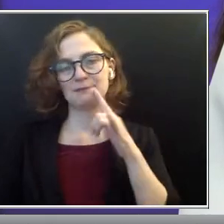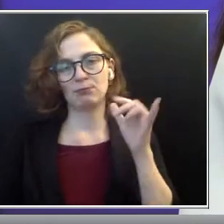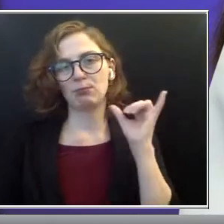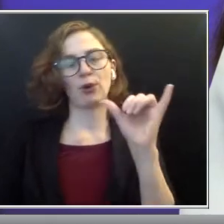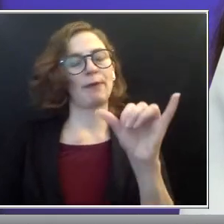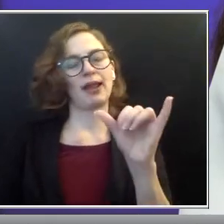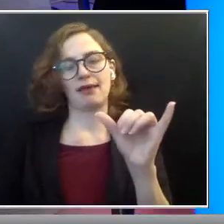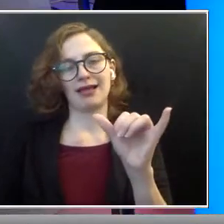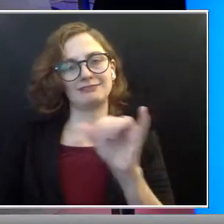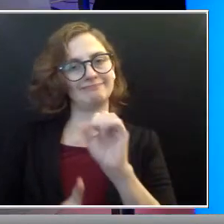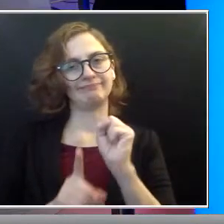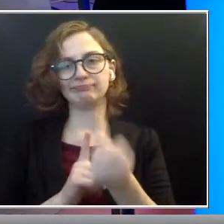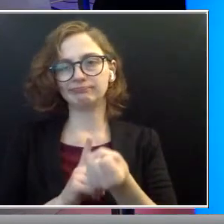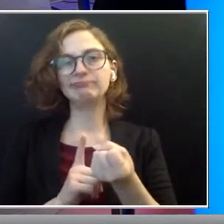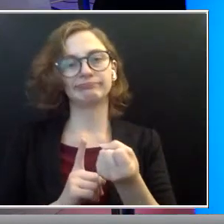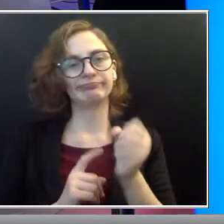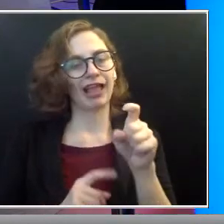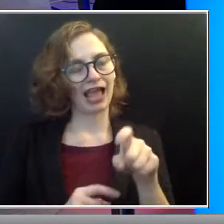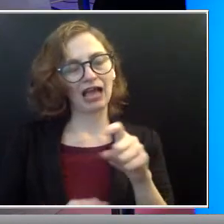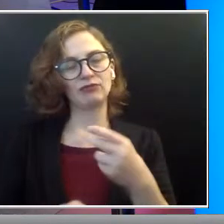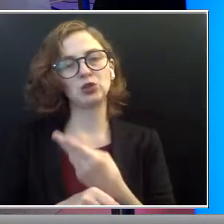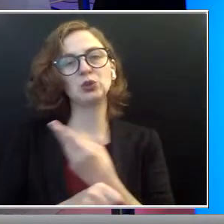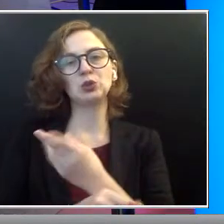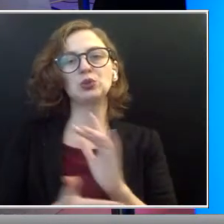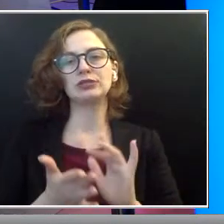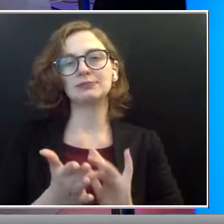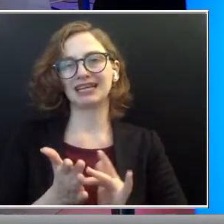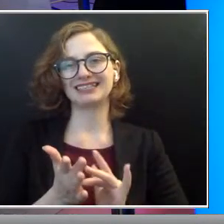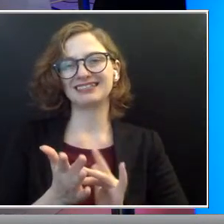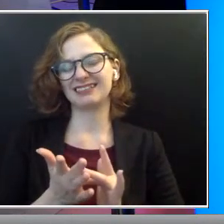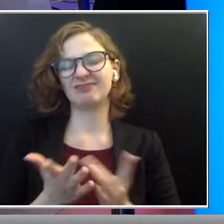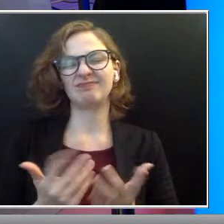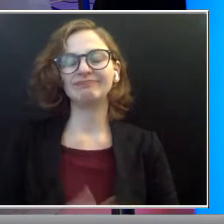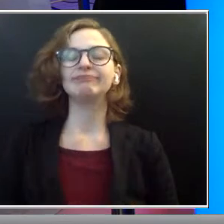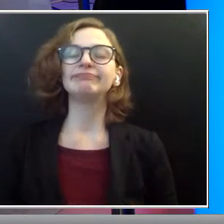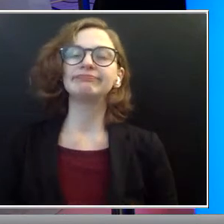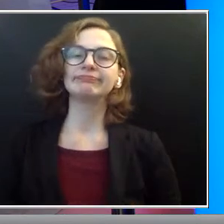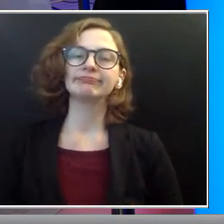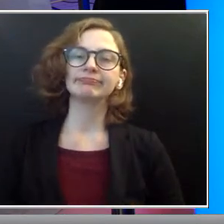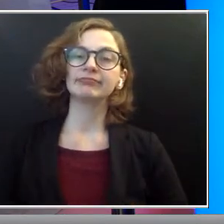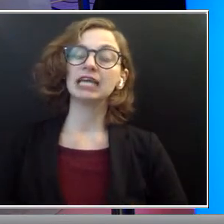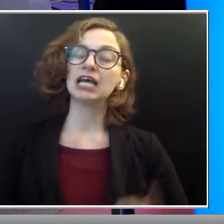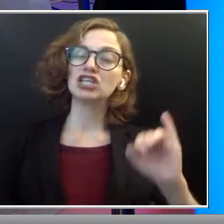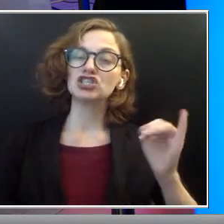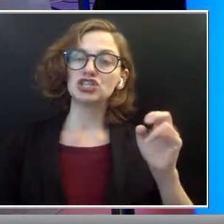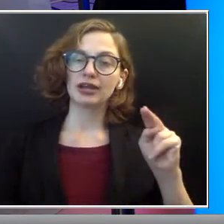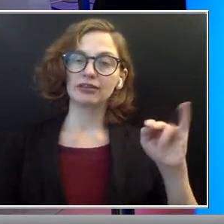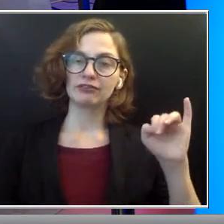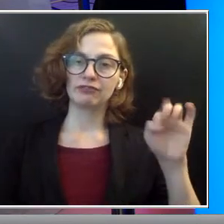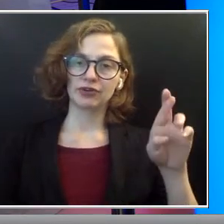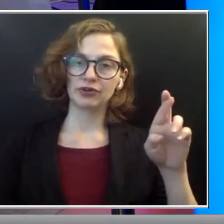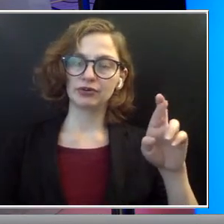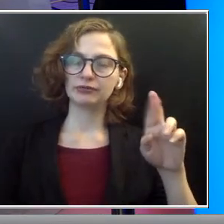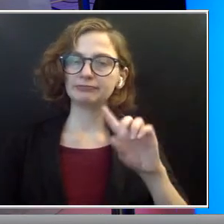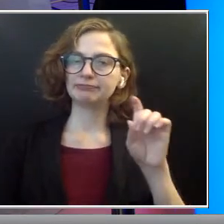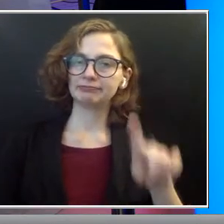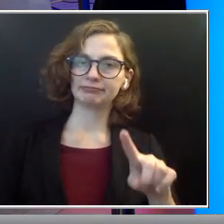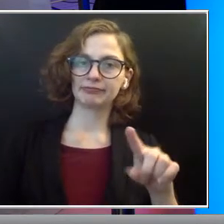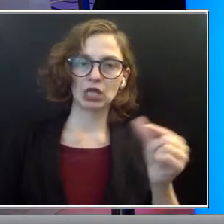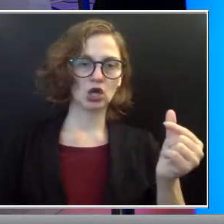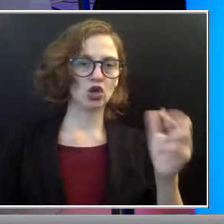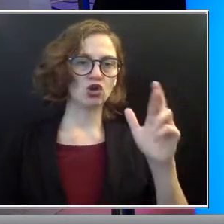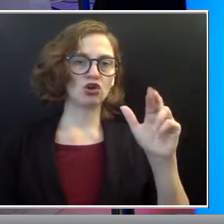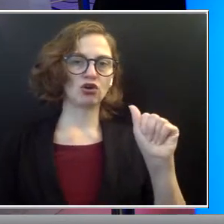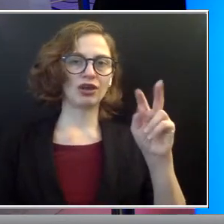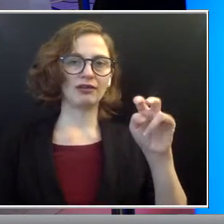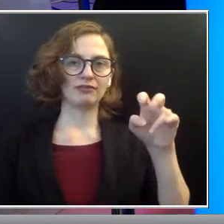indefinitely. Jennifer has a question. Jennifer wants to know, does Graves' disease itself have any risk factors to